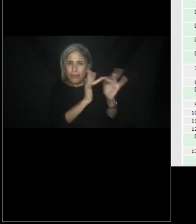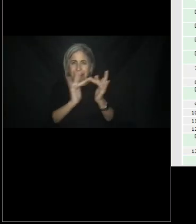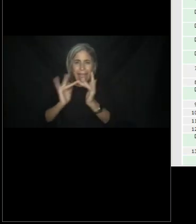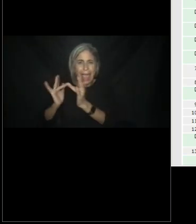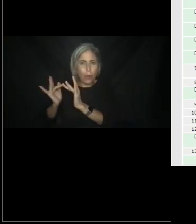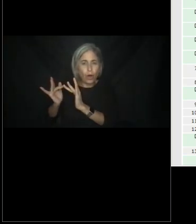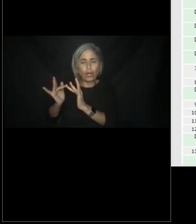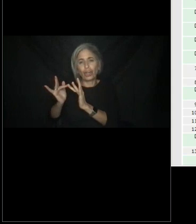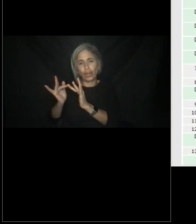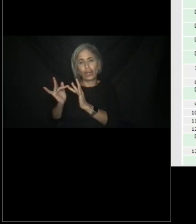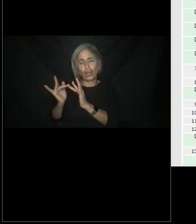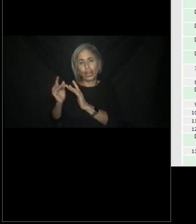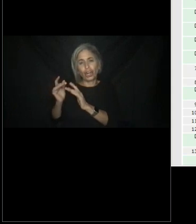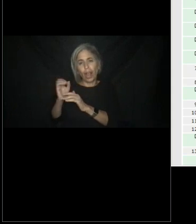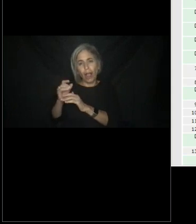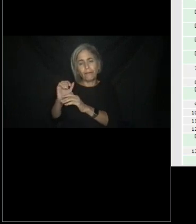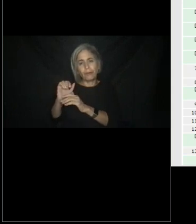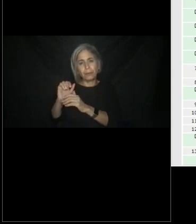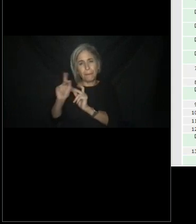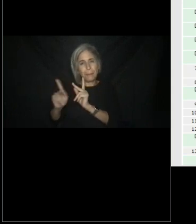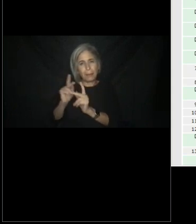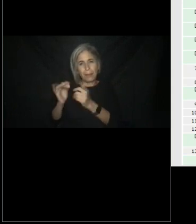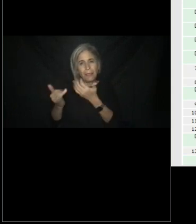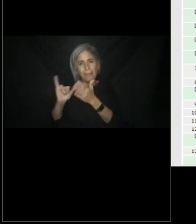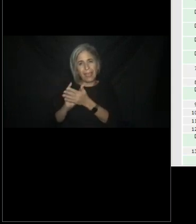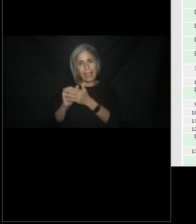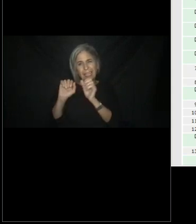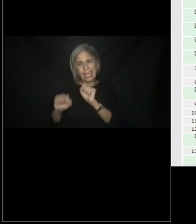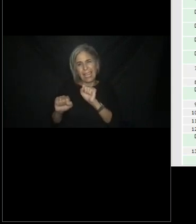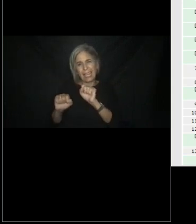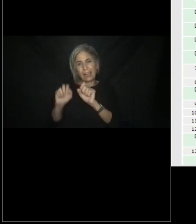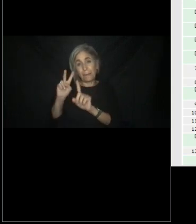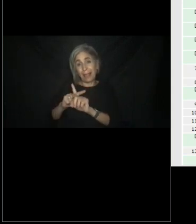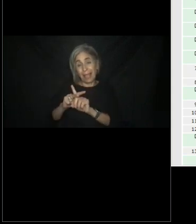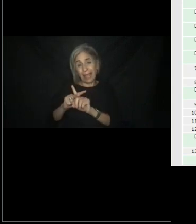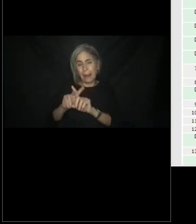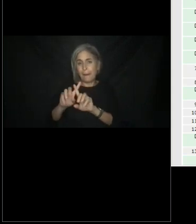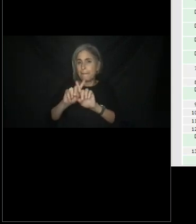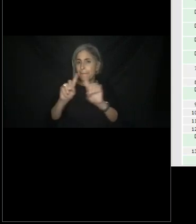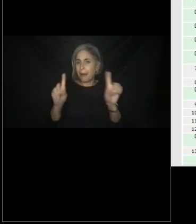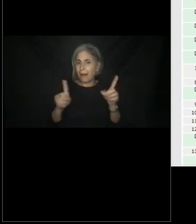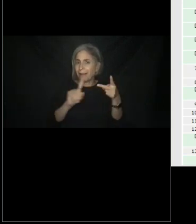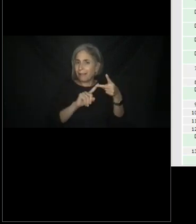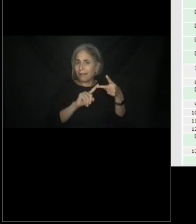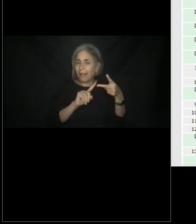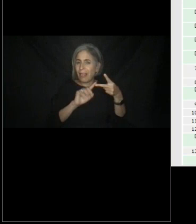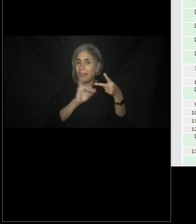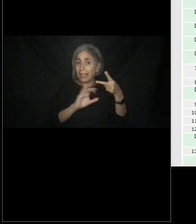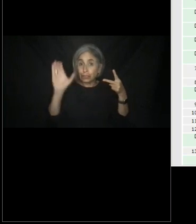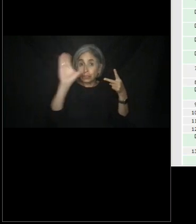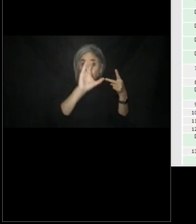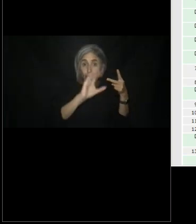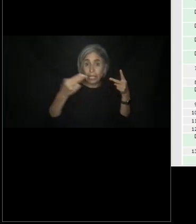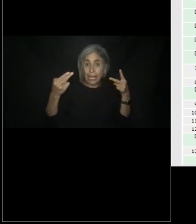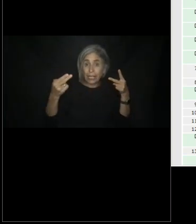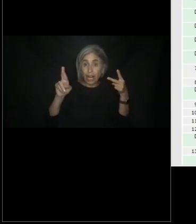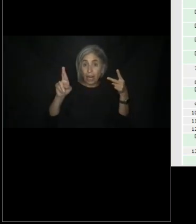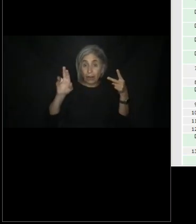of candidates in that regard. But as far as conducting that search, Human Resources